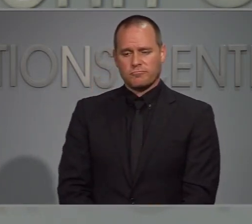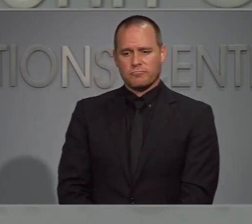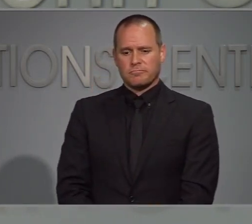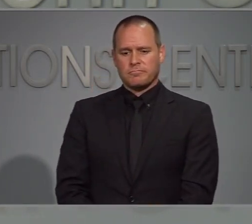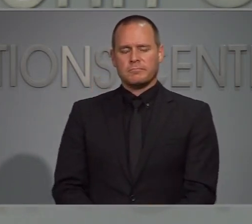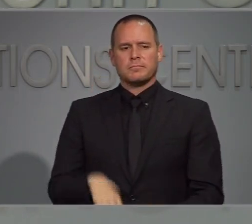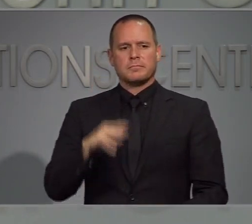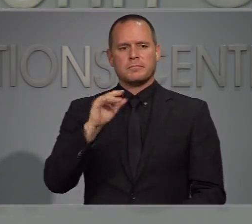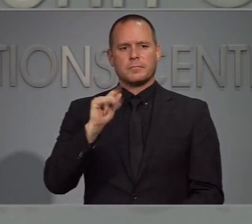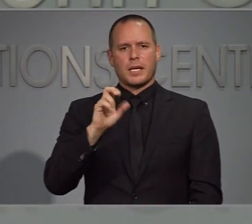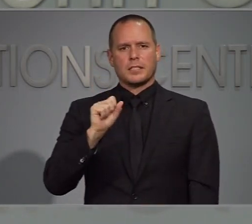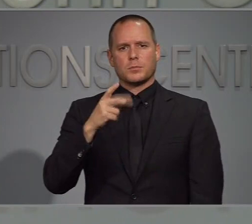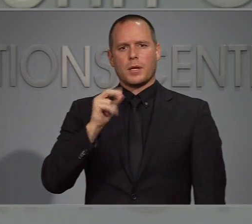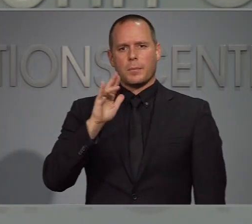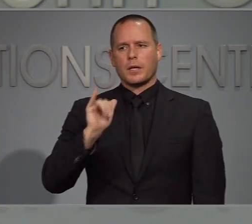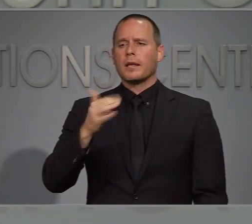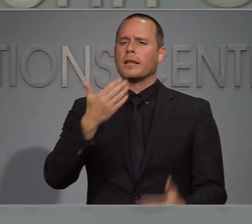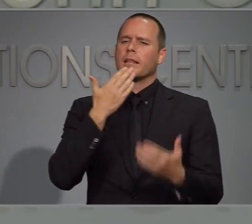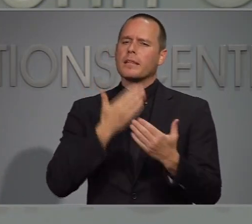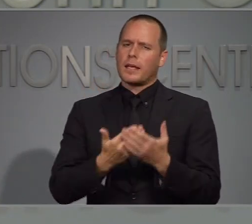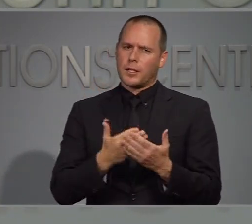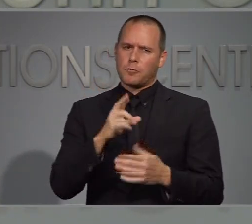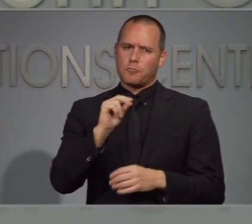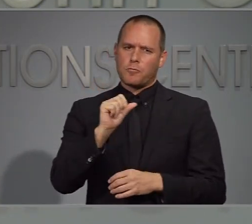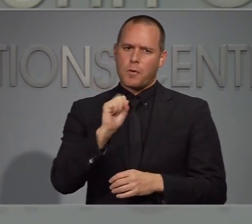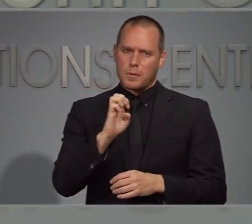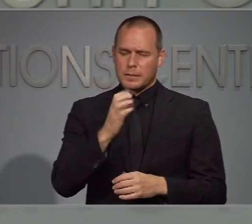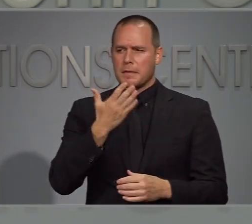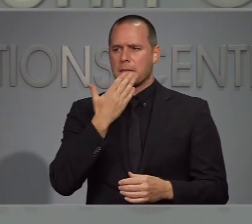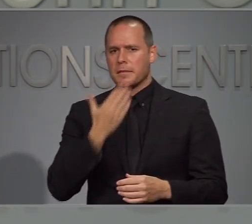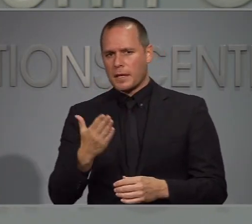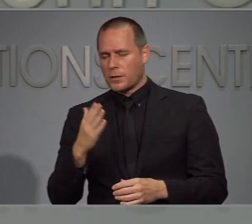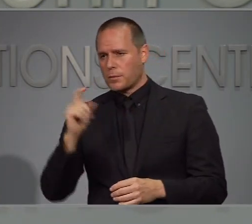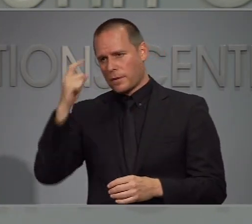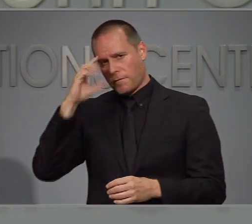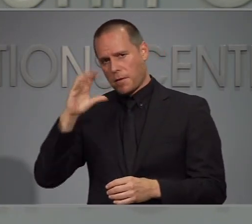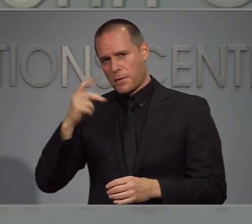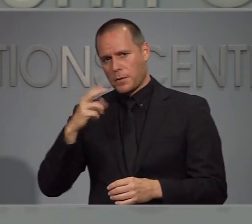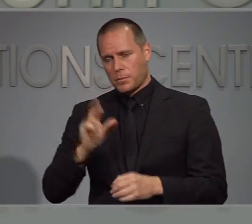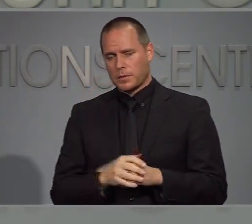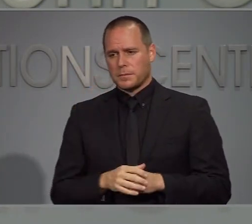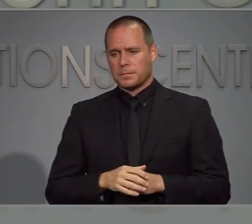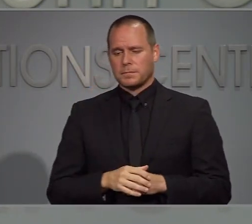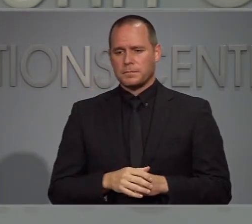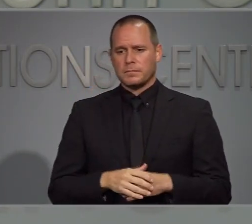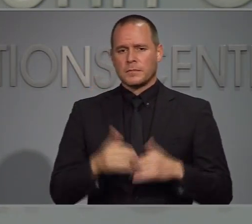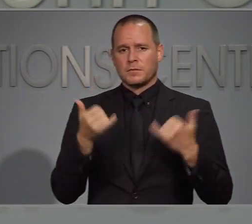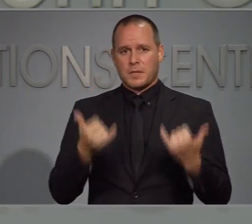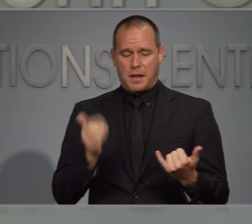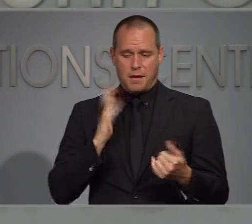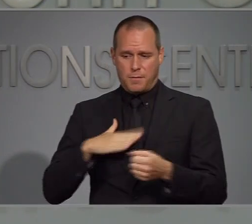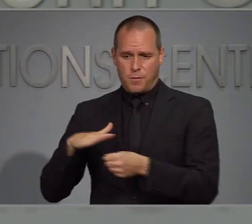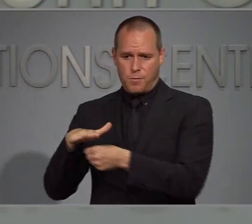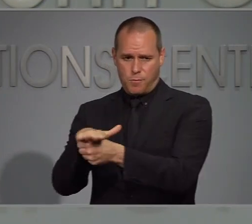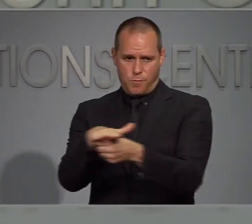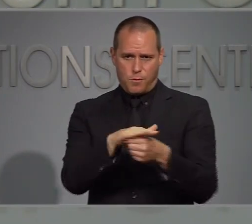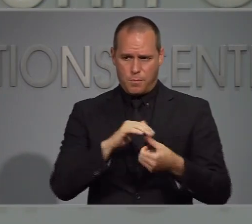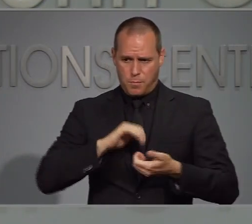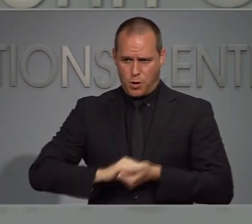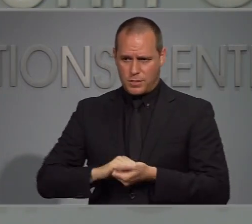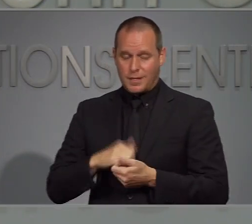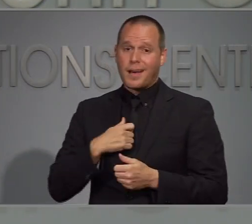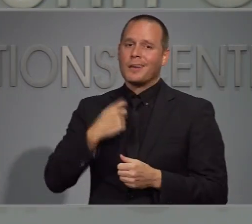Thank you, Governor, and thank you, Rose. So the way that what's happening right now is our local partners, I've just gotten off